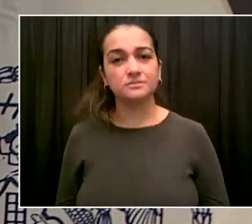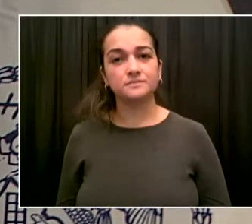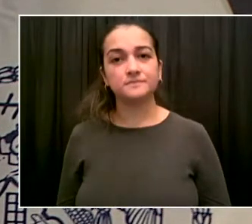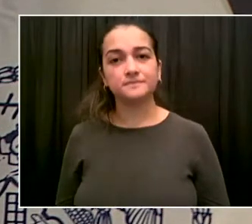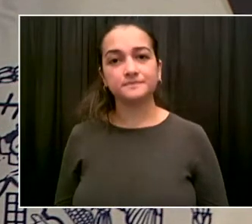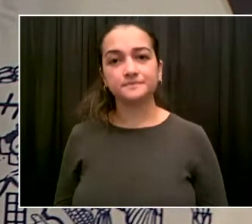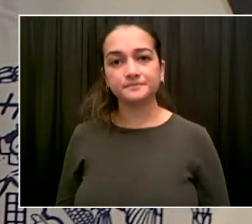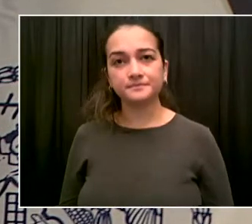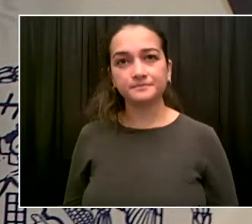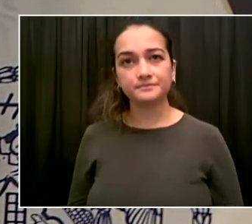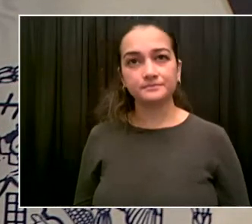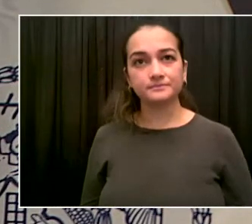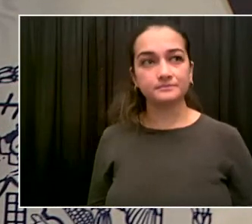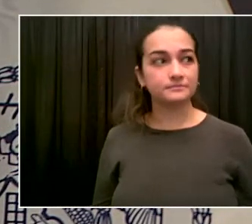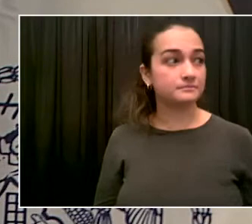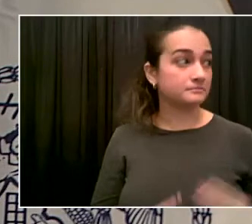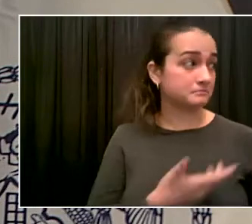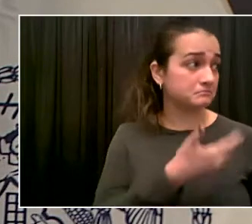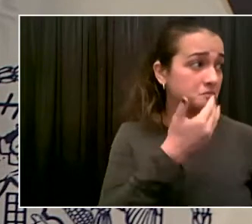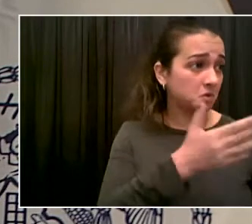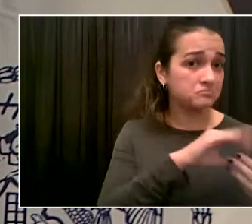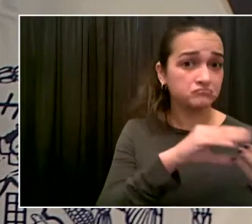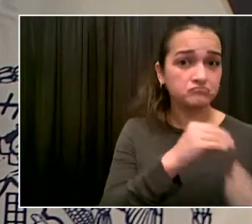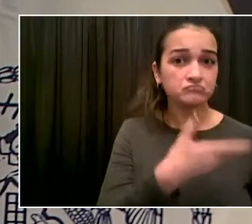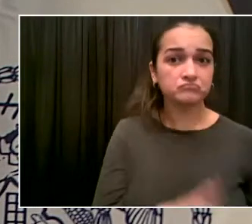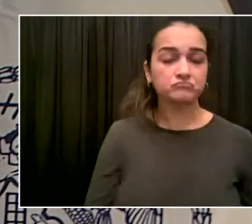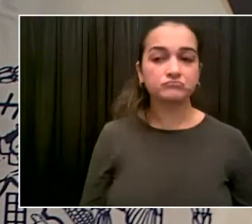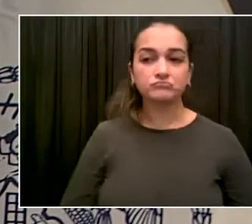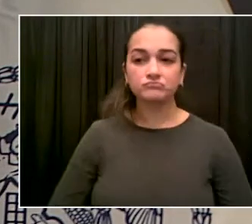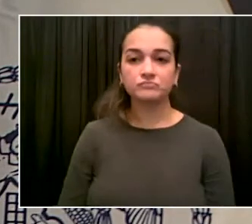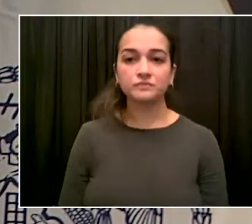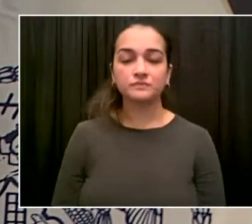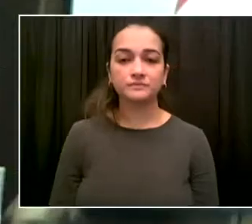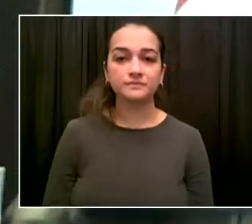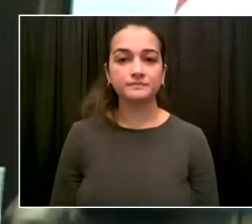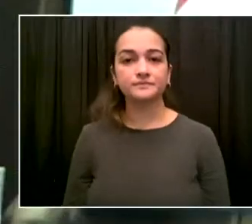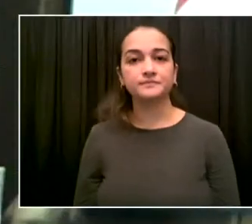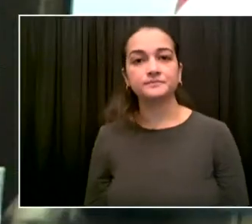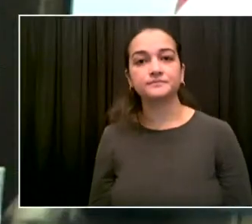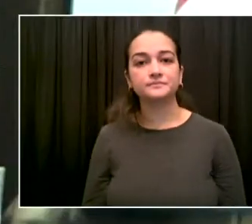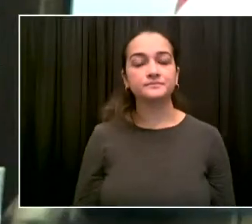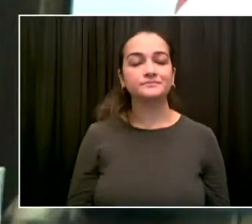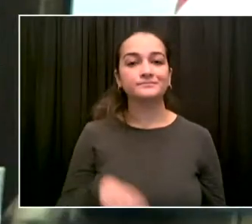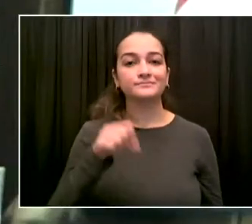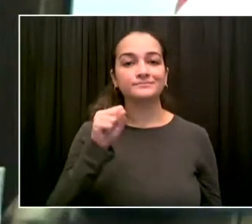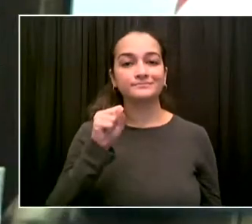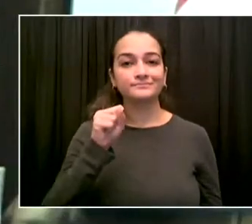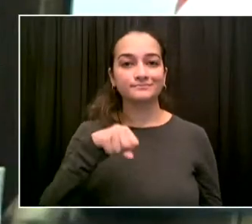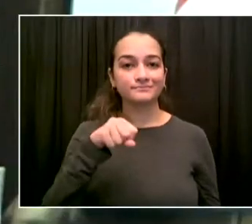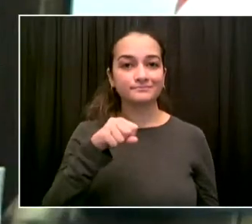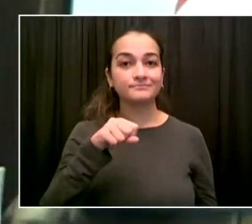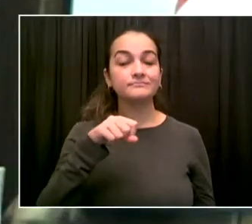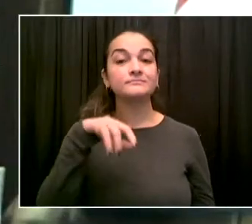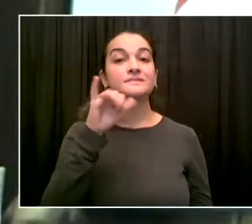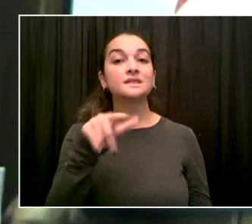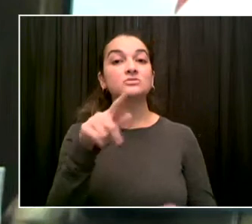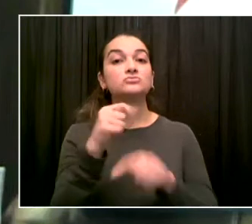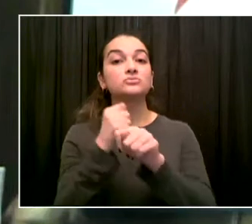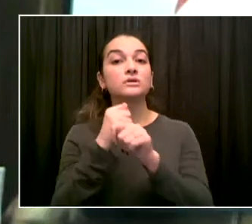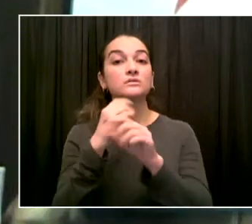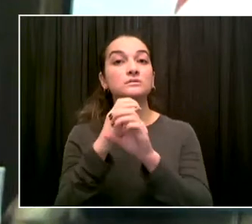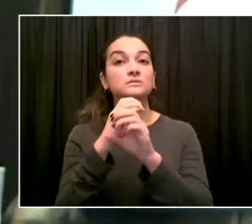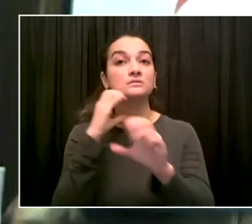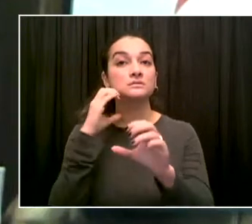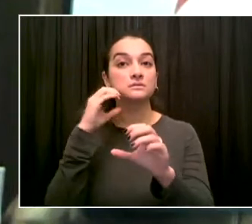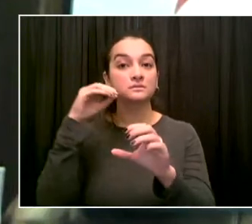Actually, Julie, you had great intel. It was coolant lines, and the trucks were able to be repaired, and we